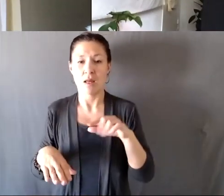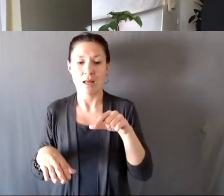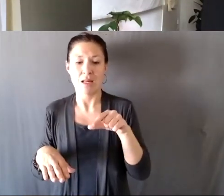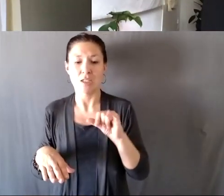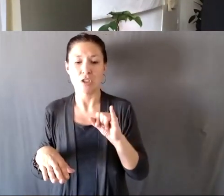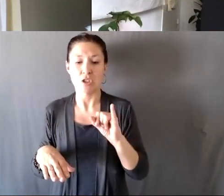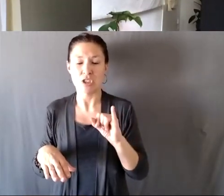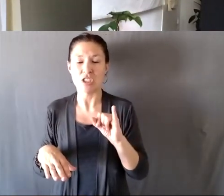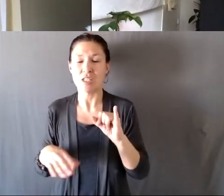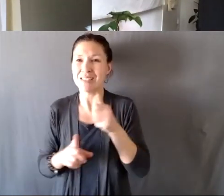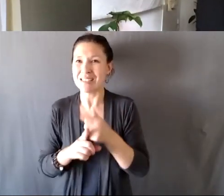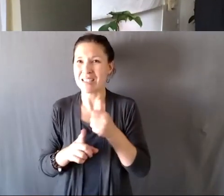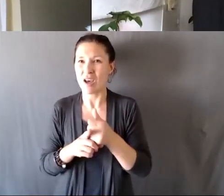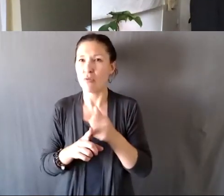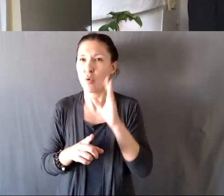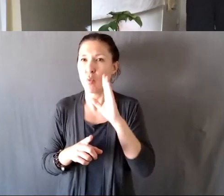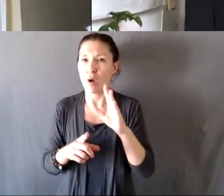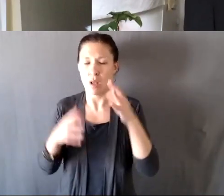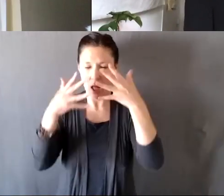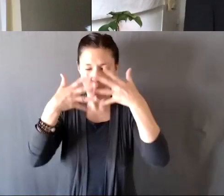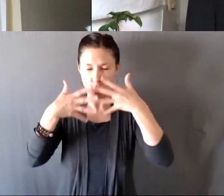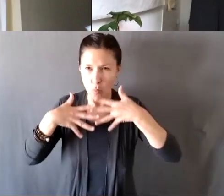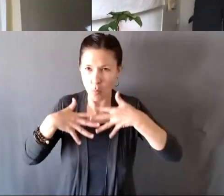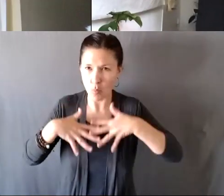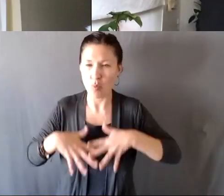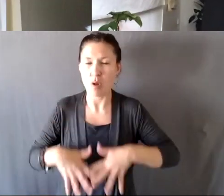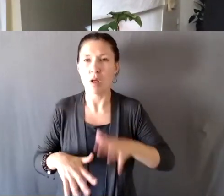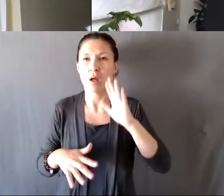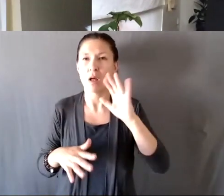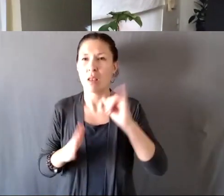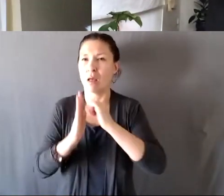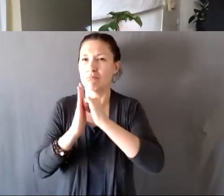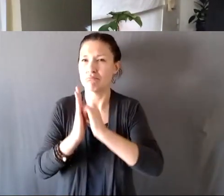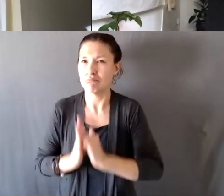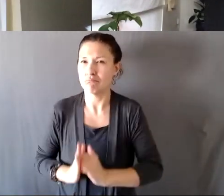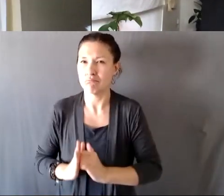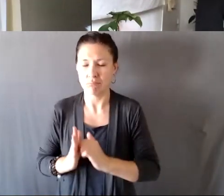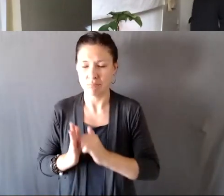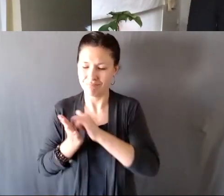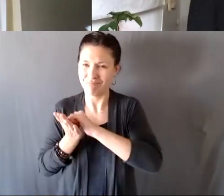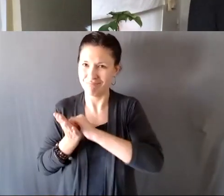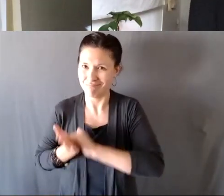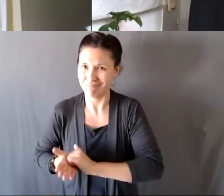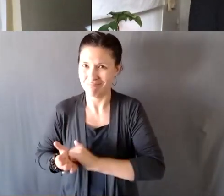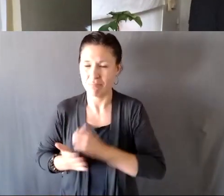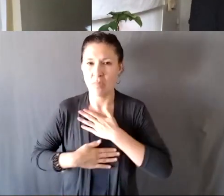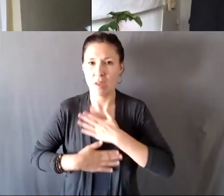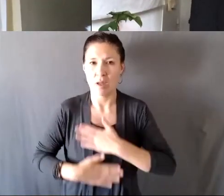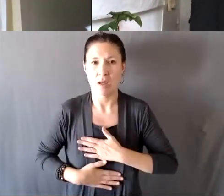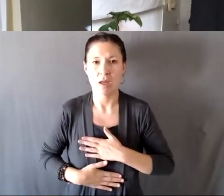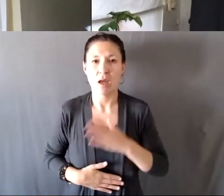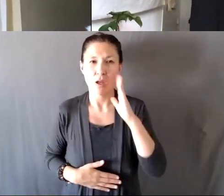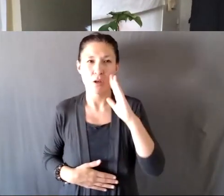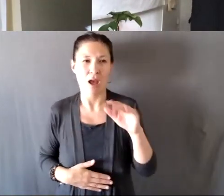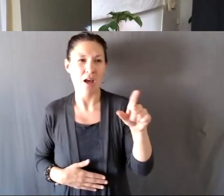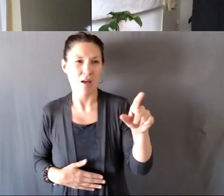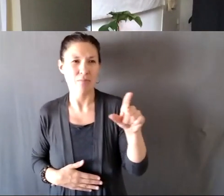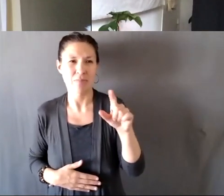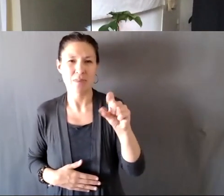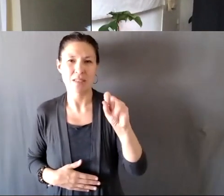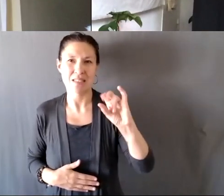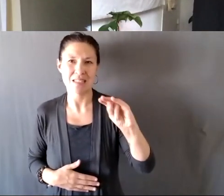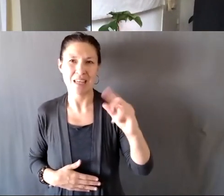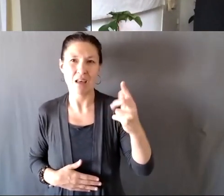bathe your body. So Singha mentioned that this is called Taoist breath, which is